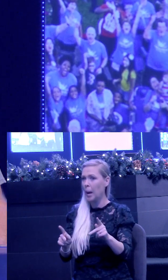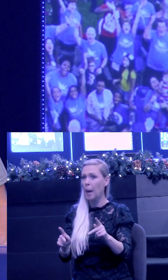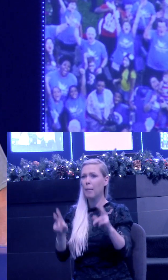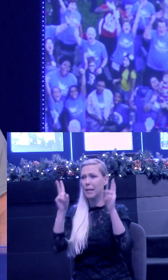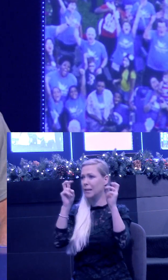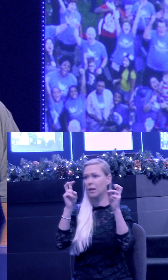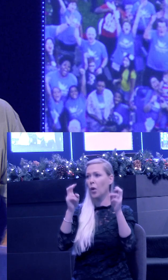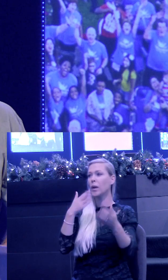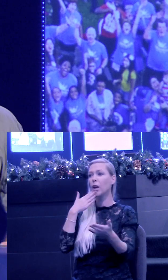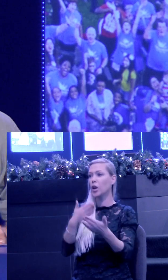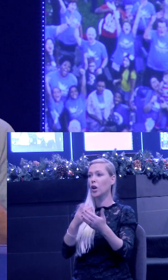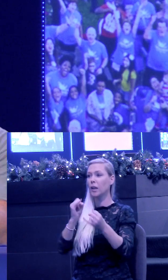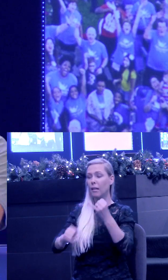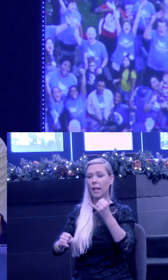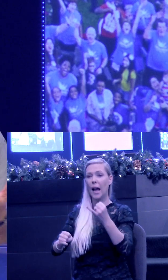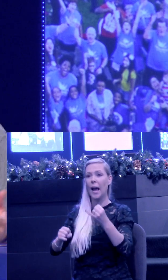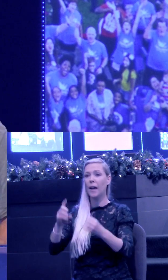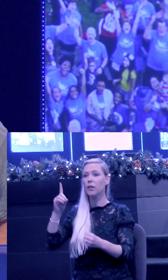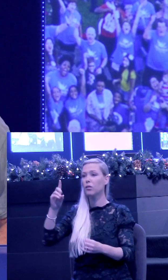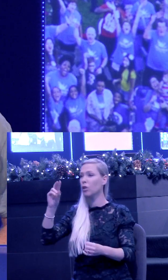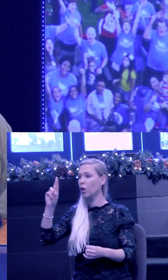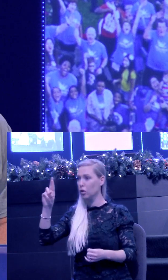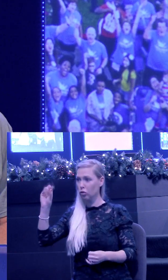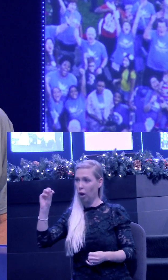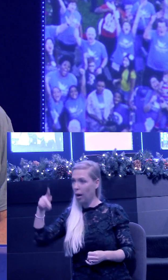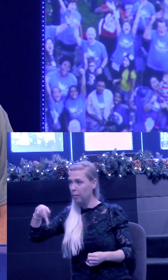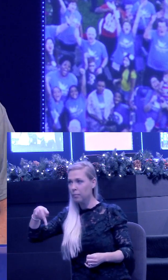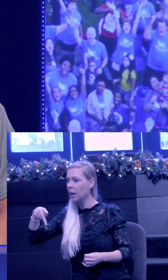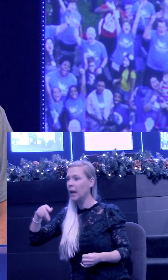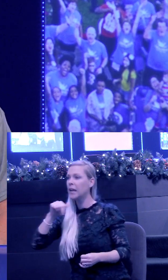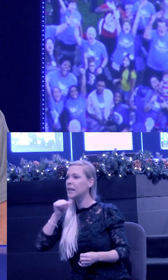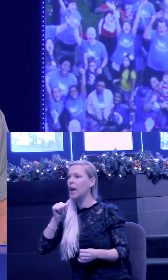so good, say, for the Miami Elevator Company. Just,